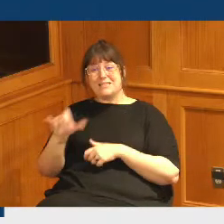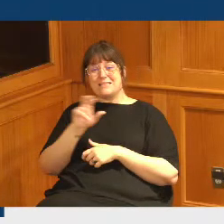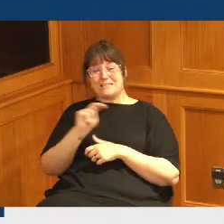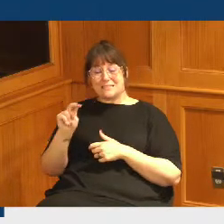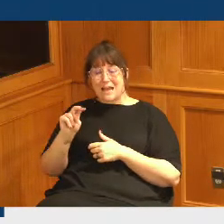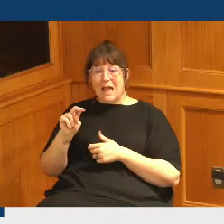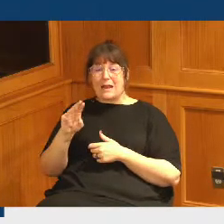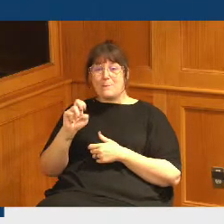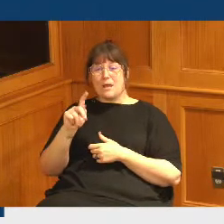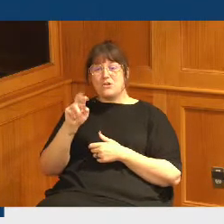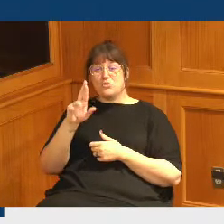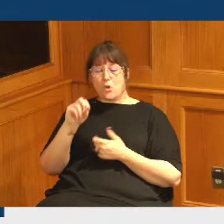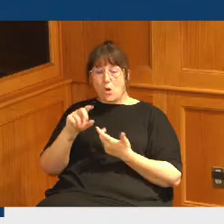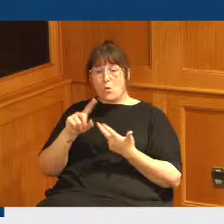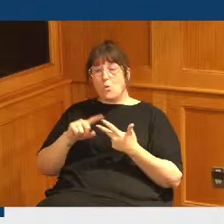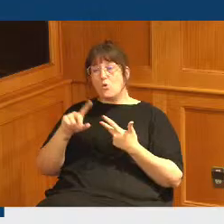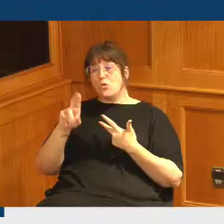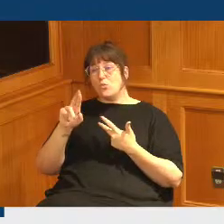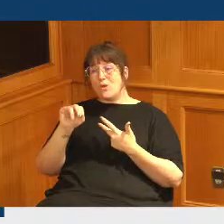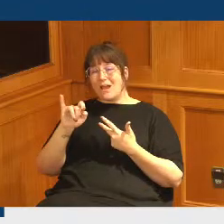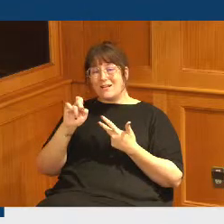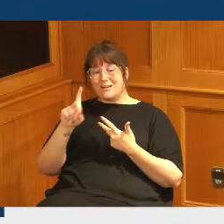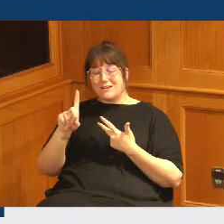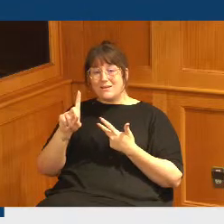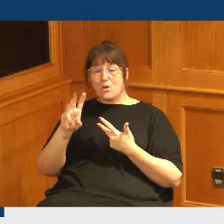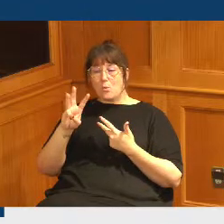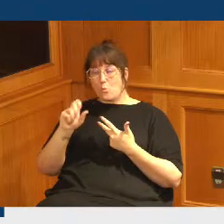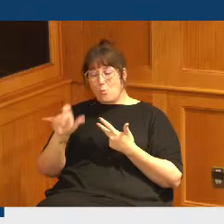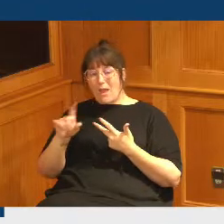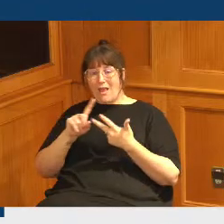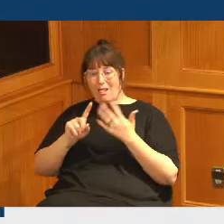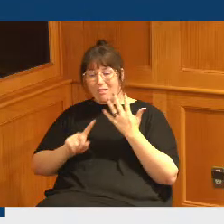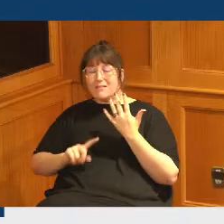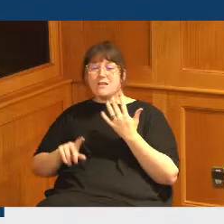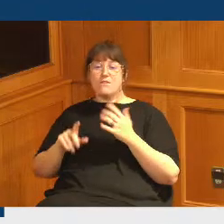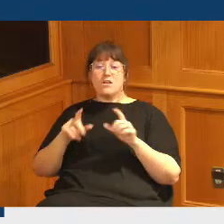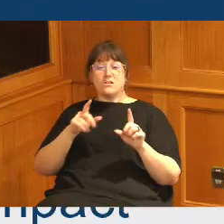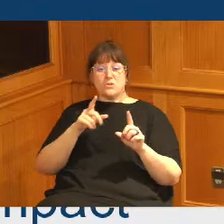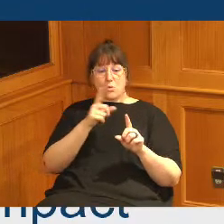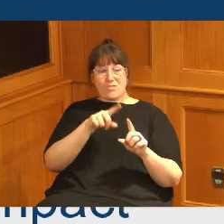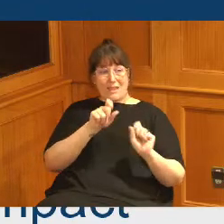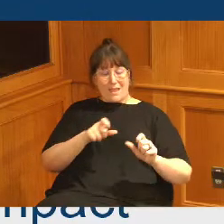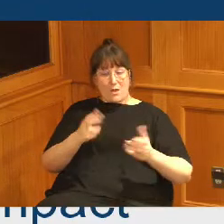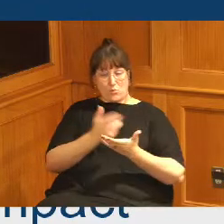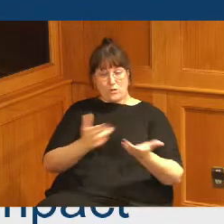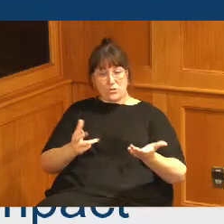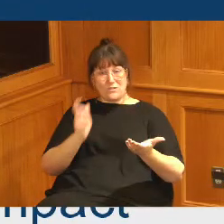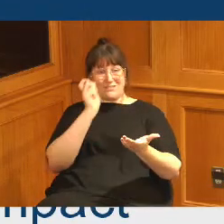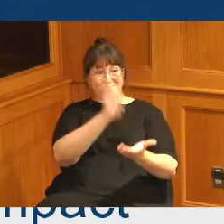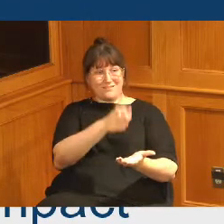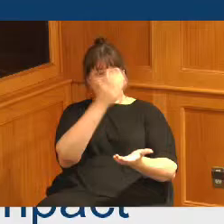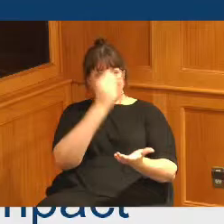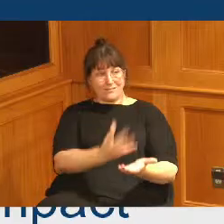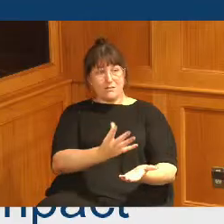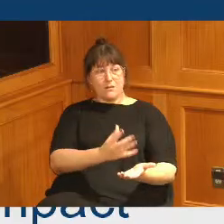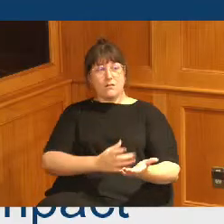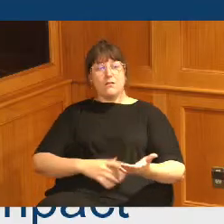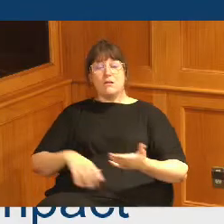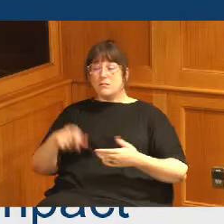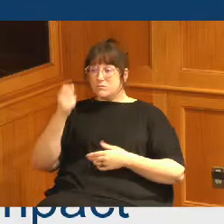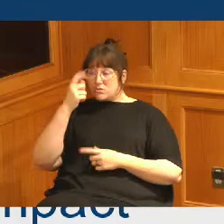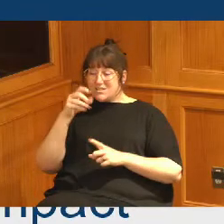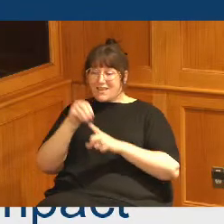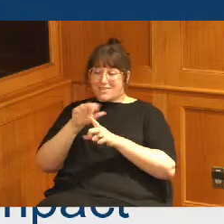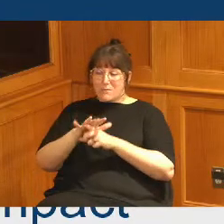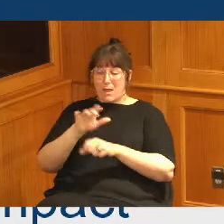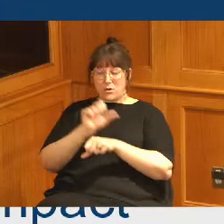Authority, United Way, a lot of different other community organizations to ensure this kind of becomes a one-stop shop. To see the impact and the work that we've